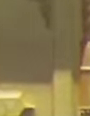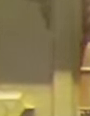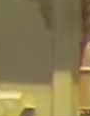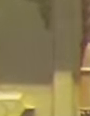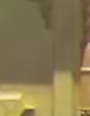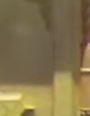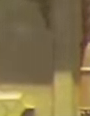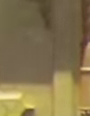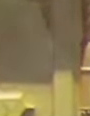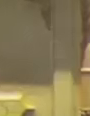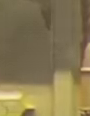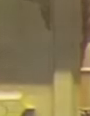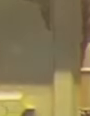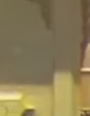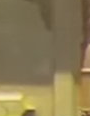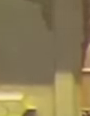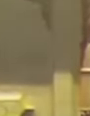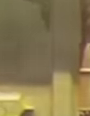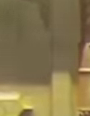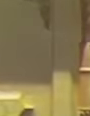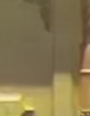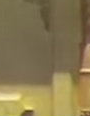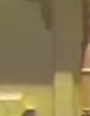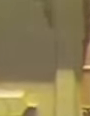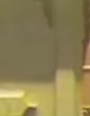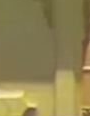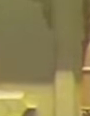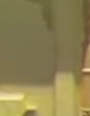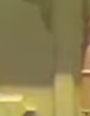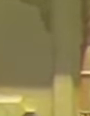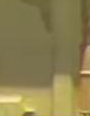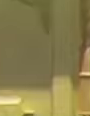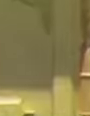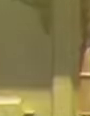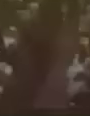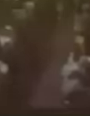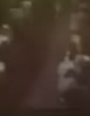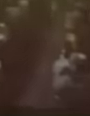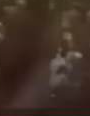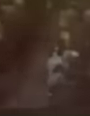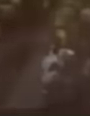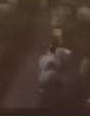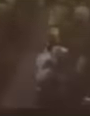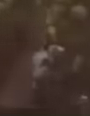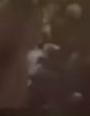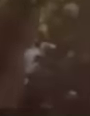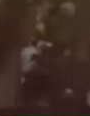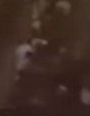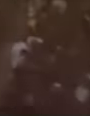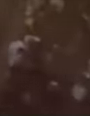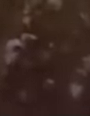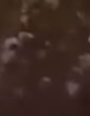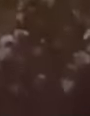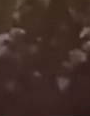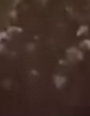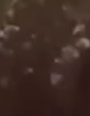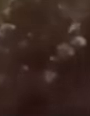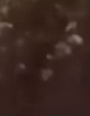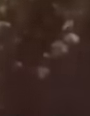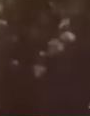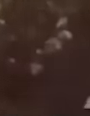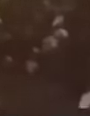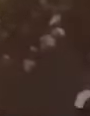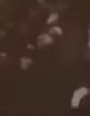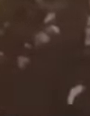one time, the prodigal son became tired and fed up over his situation, and he said, how